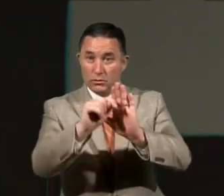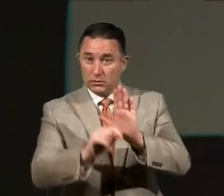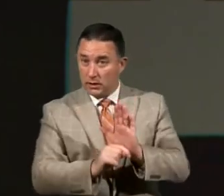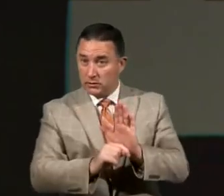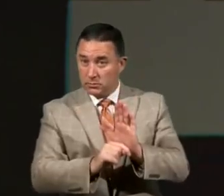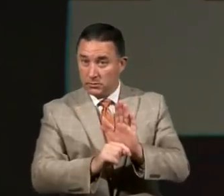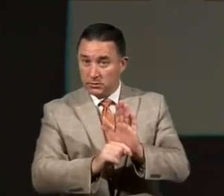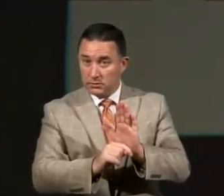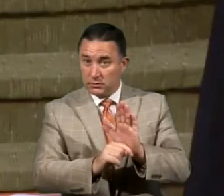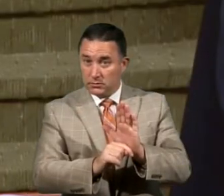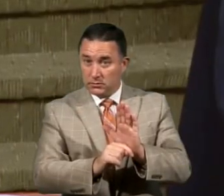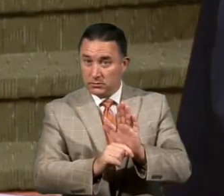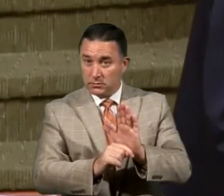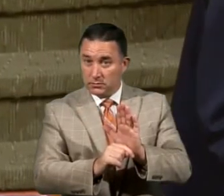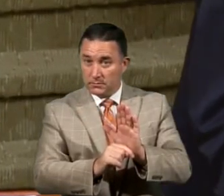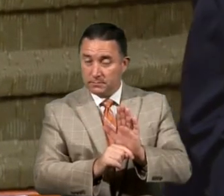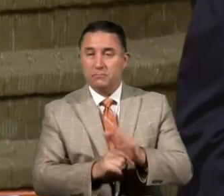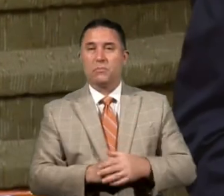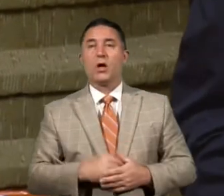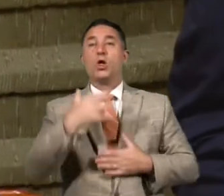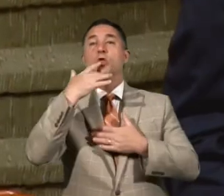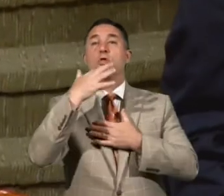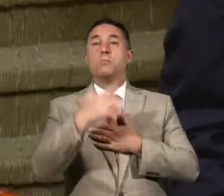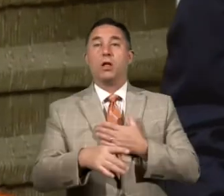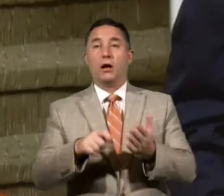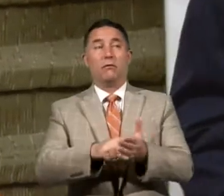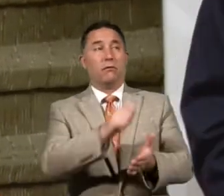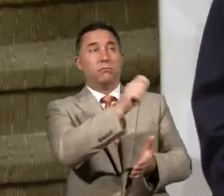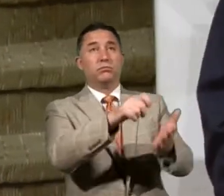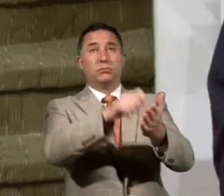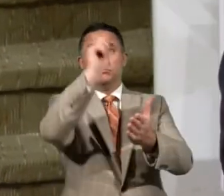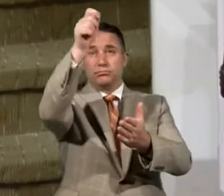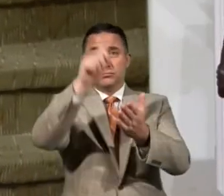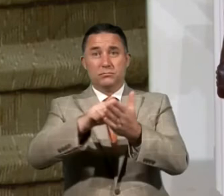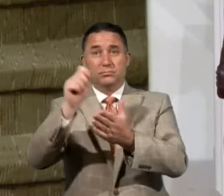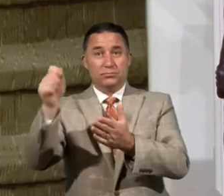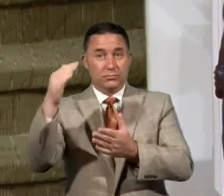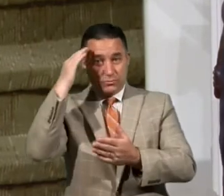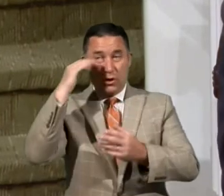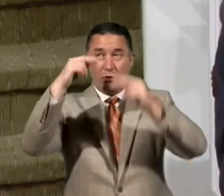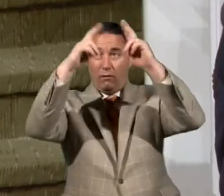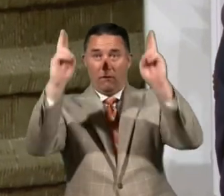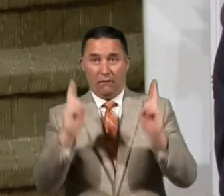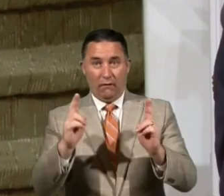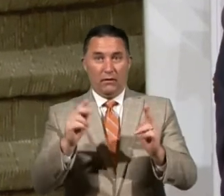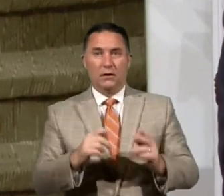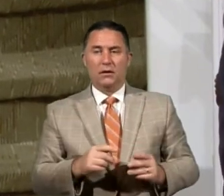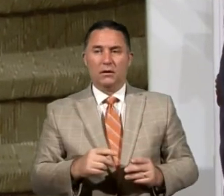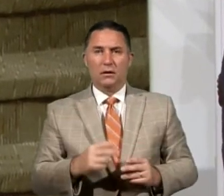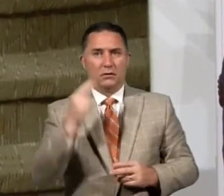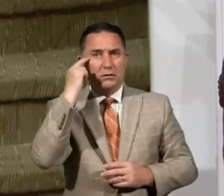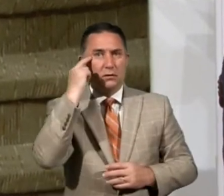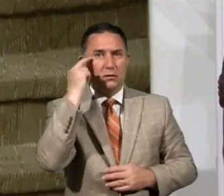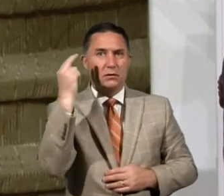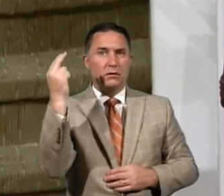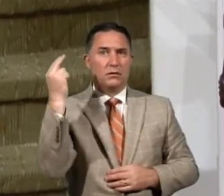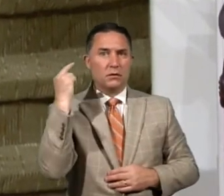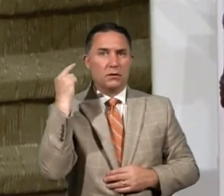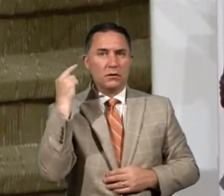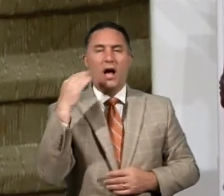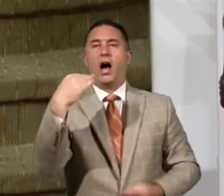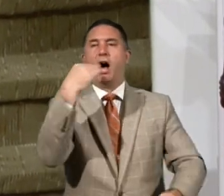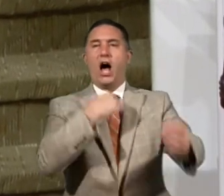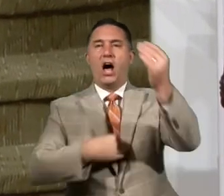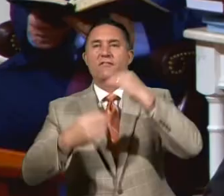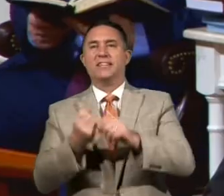Testament, when they put the blood over the lentil, the Lord said, as a memorial, I want you to do a